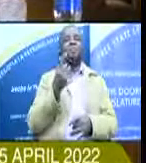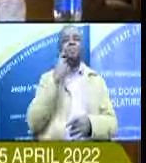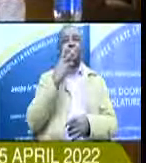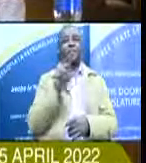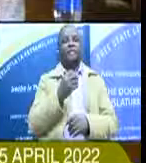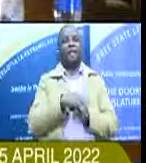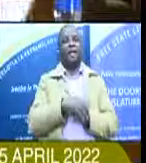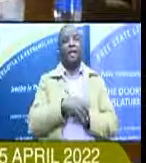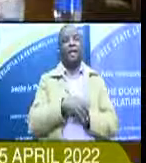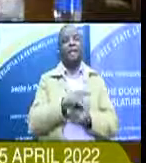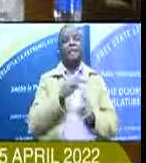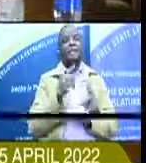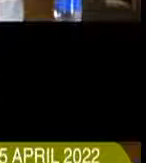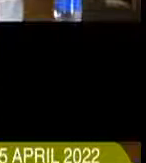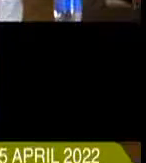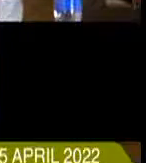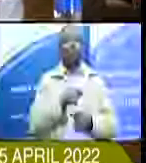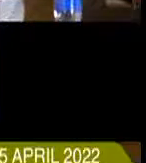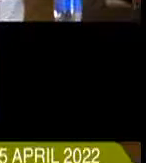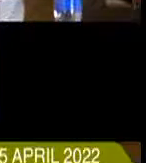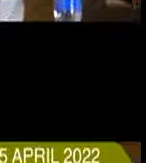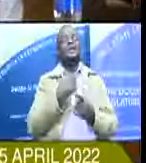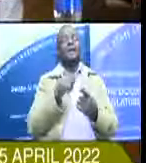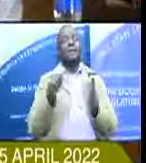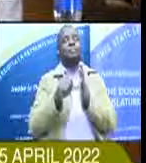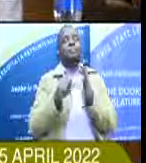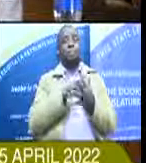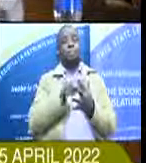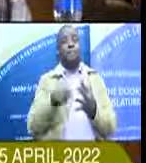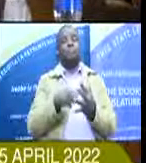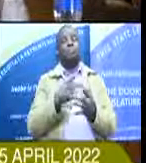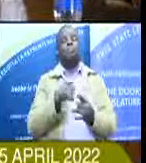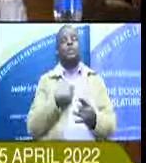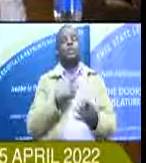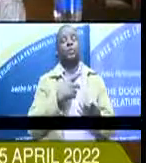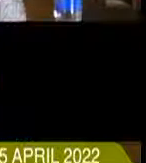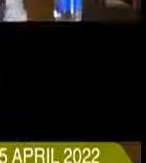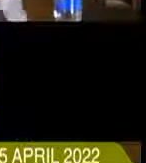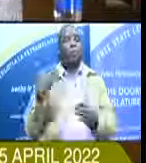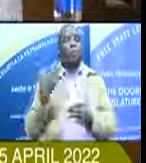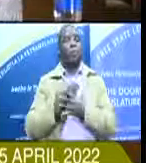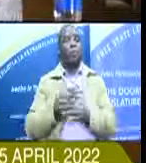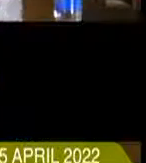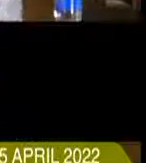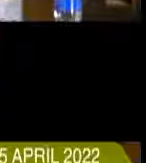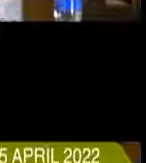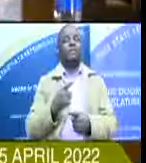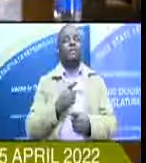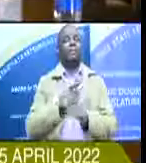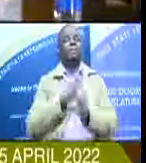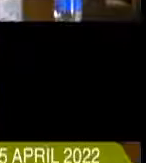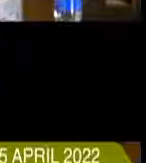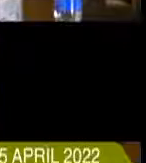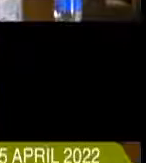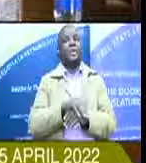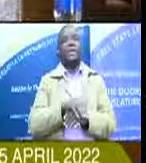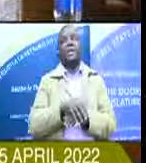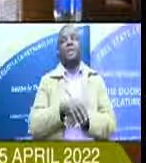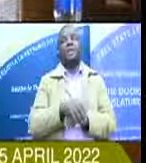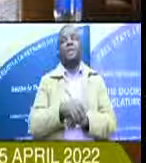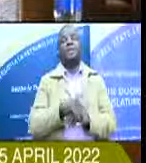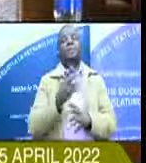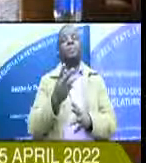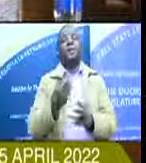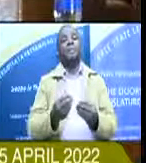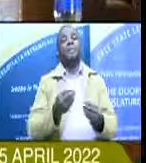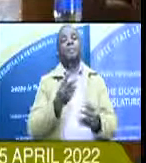the priorities of the department, and we spare no efforts in our power to prevent avoidable